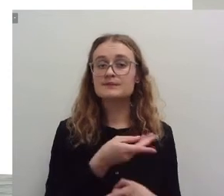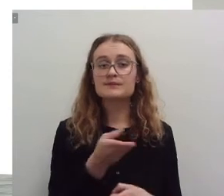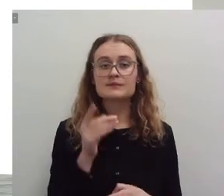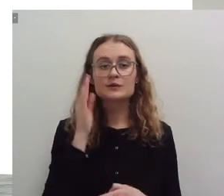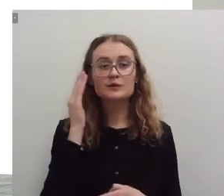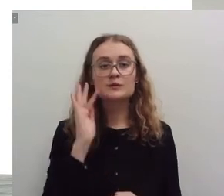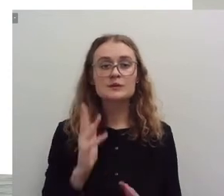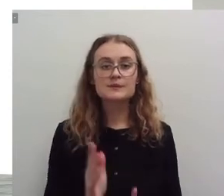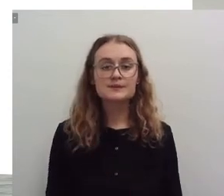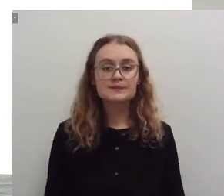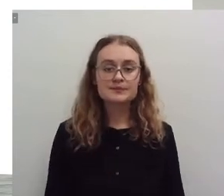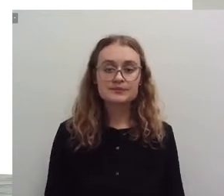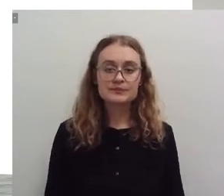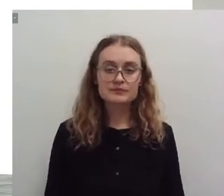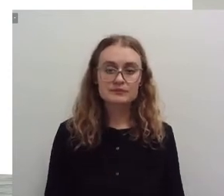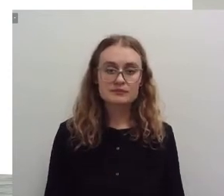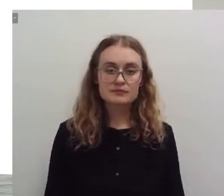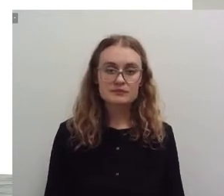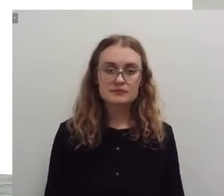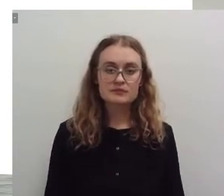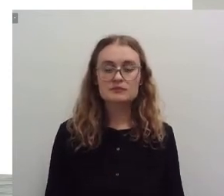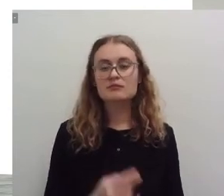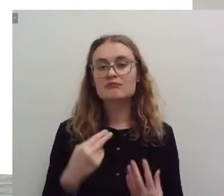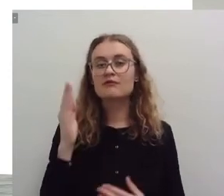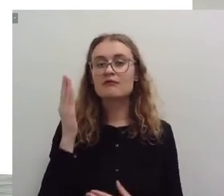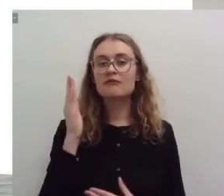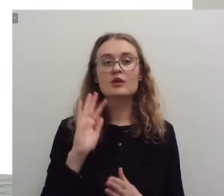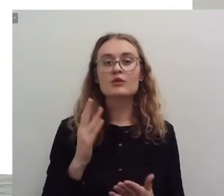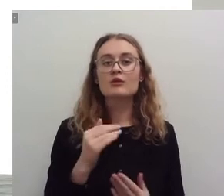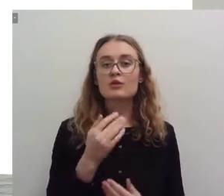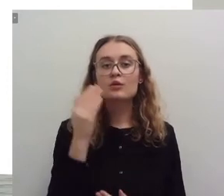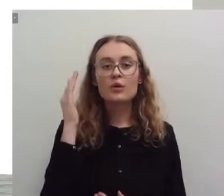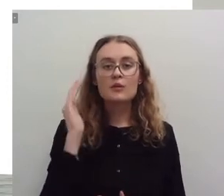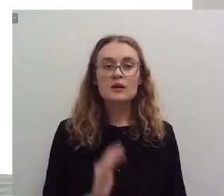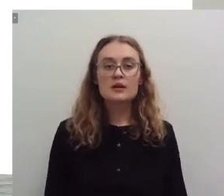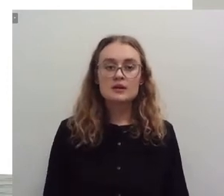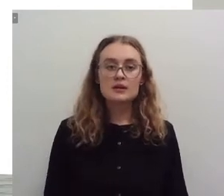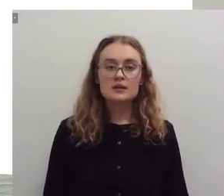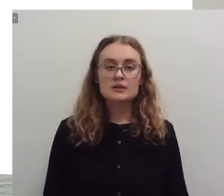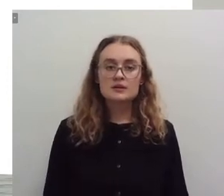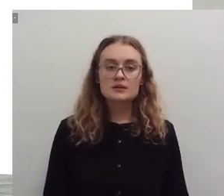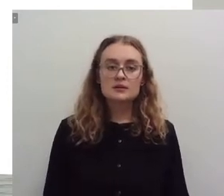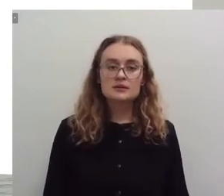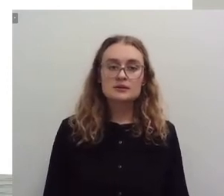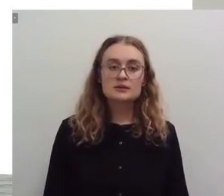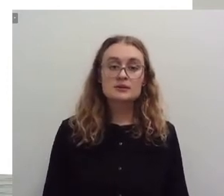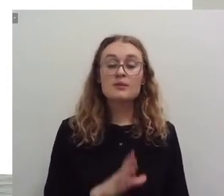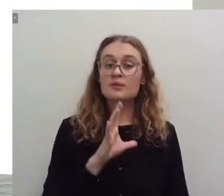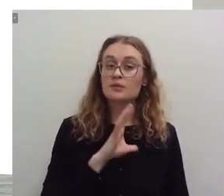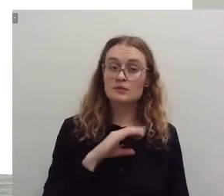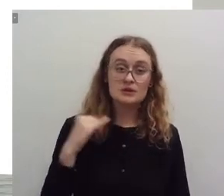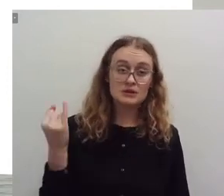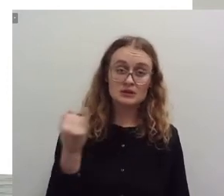Well, everything was very interesting, and I definitely agree. For example, the fact that we